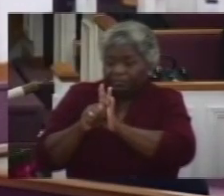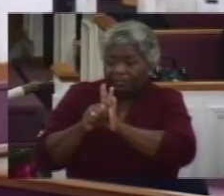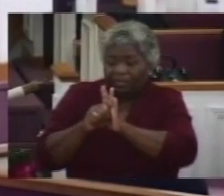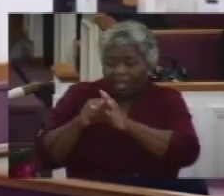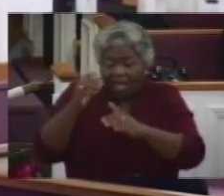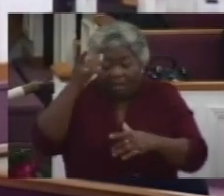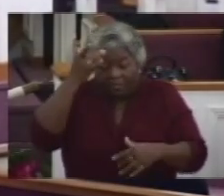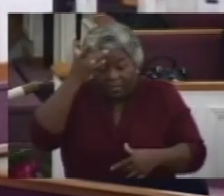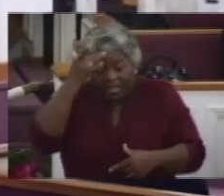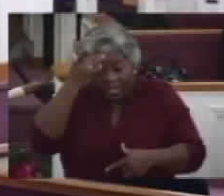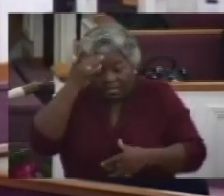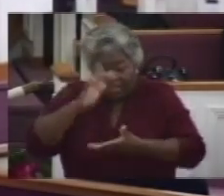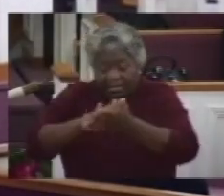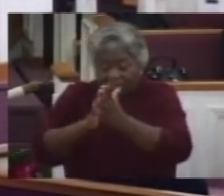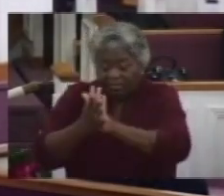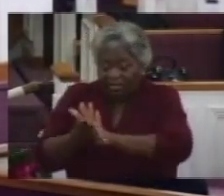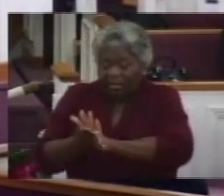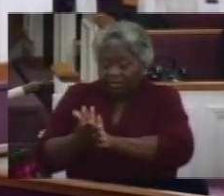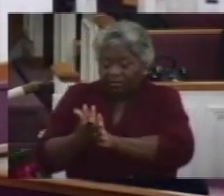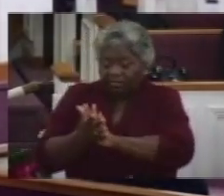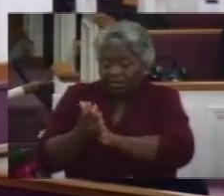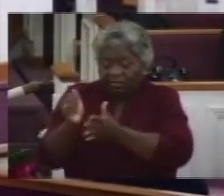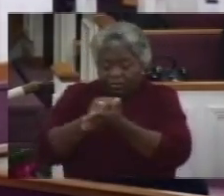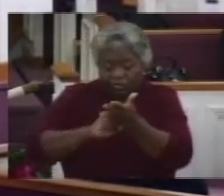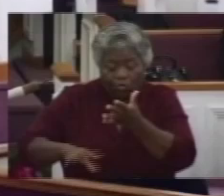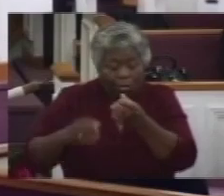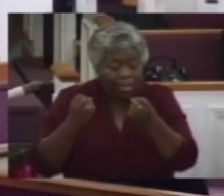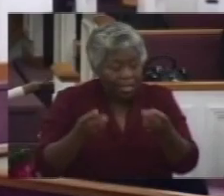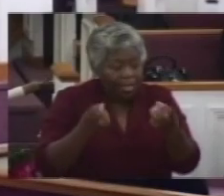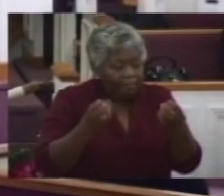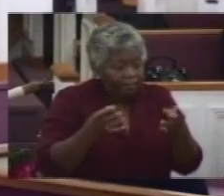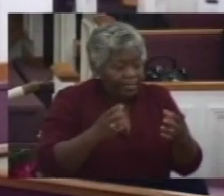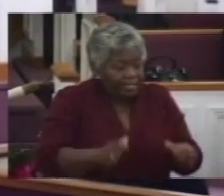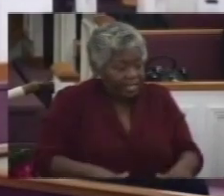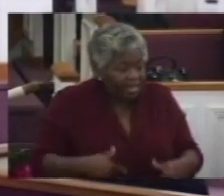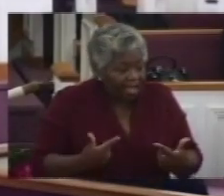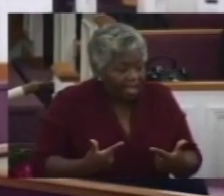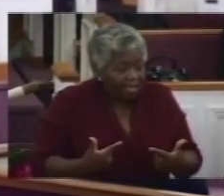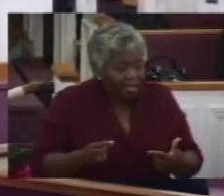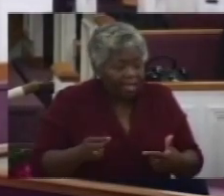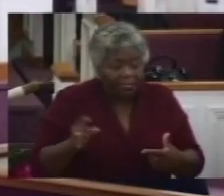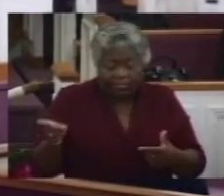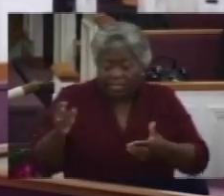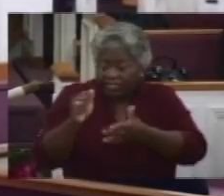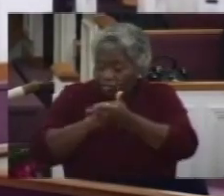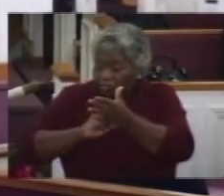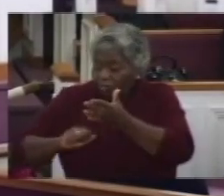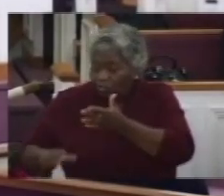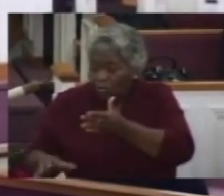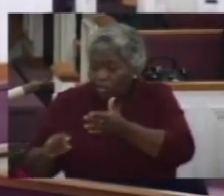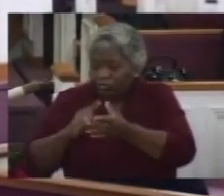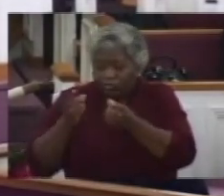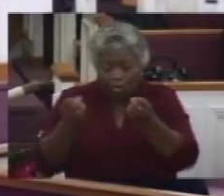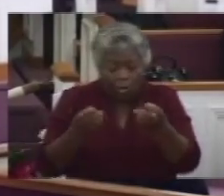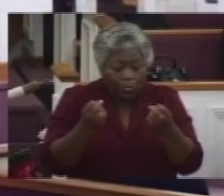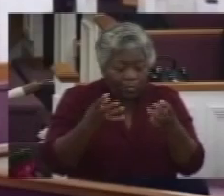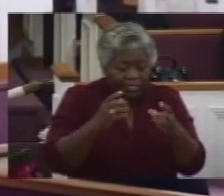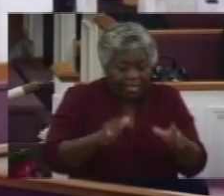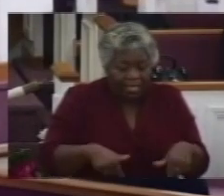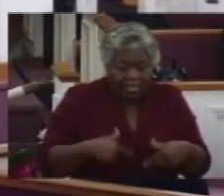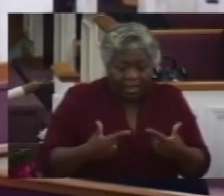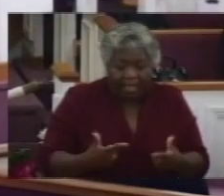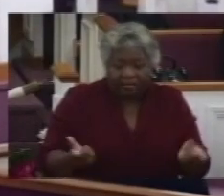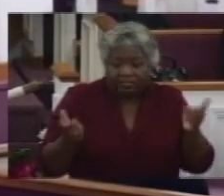had come and destroyed many lives. Are y'all with me? It had destroyed so many